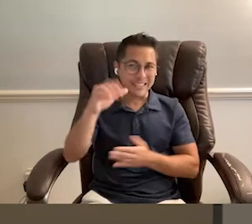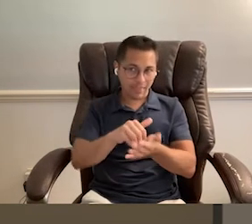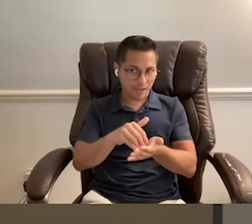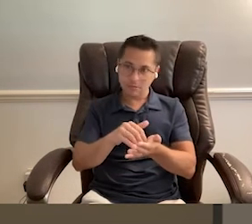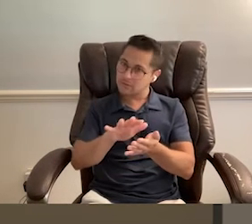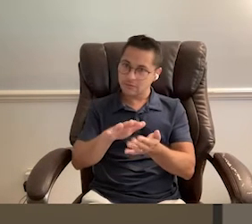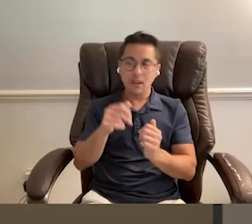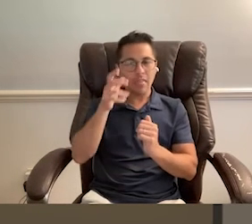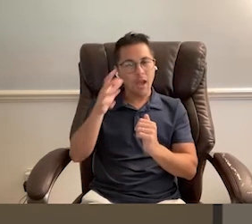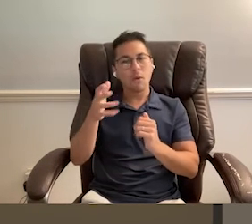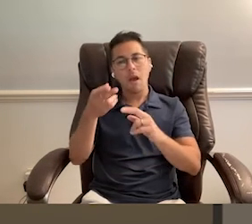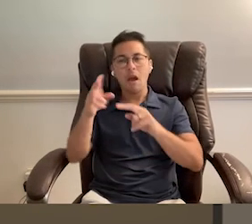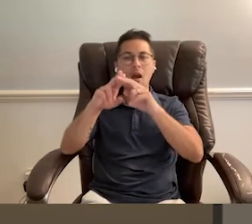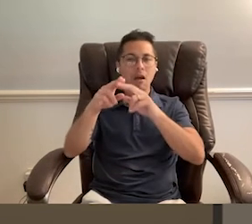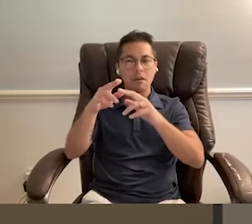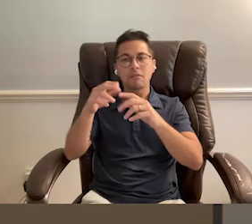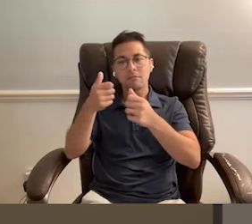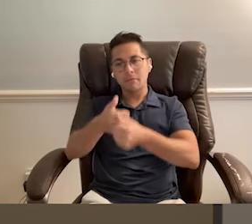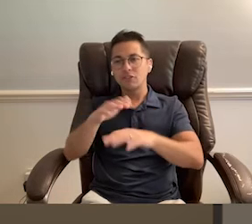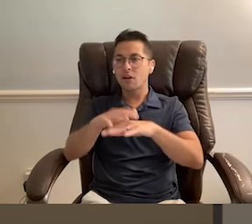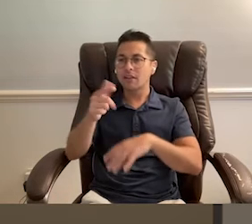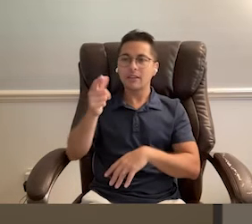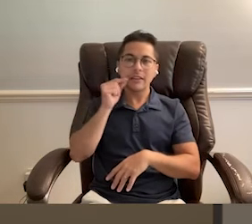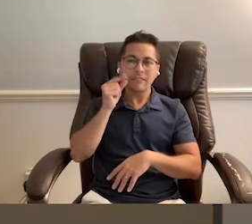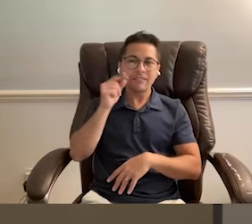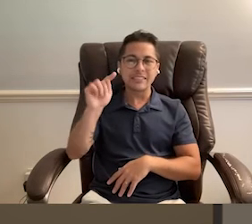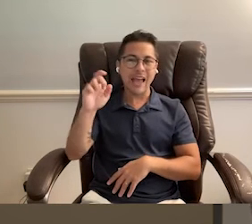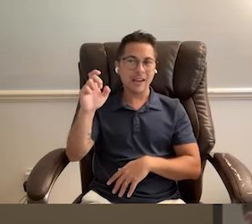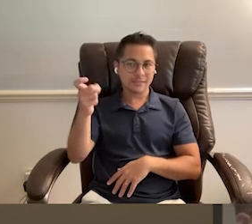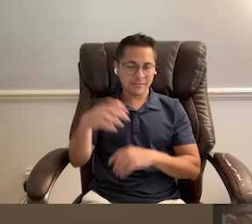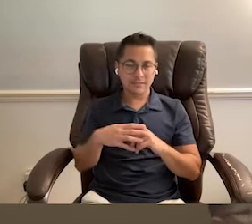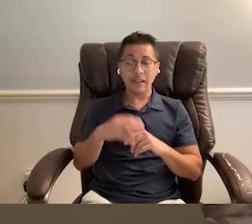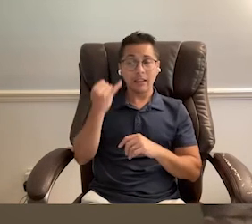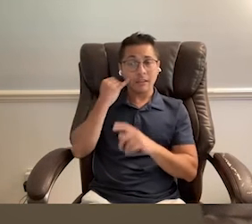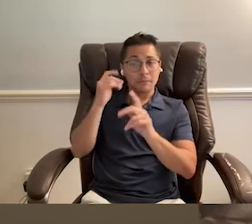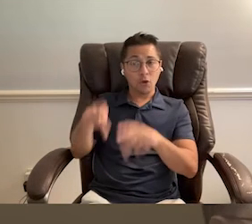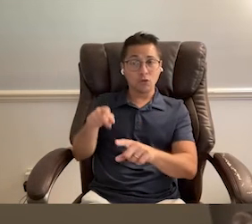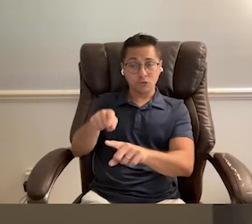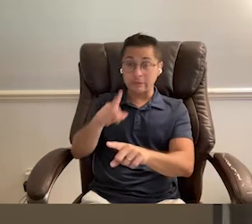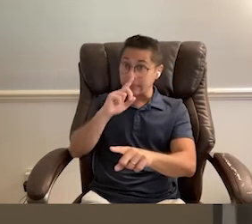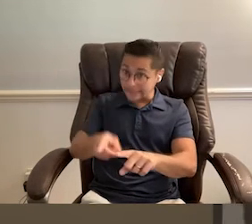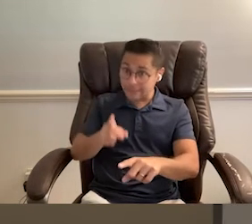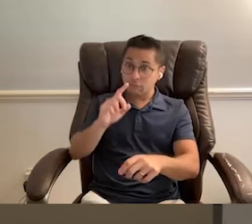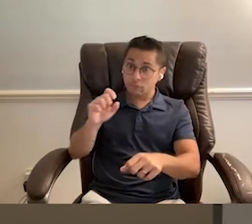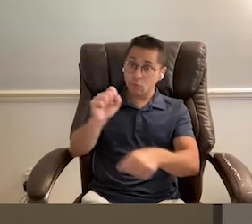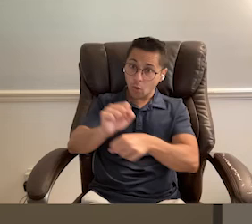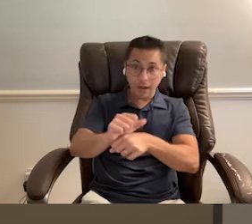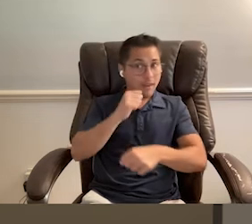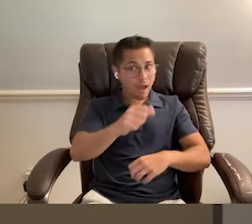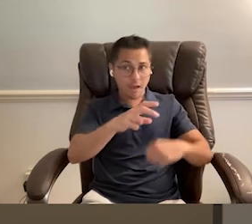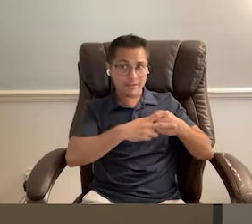years. It's based on the gift tax. And if the individual is working and not saving for retirement, they can